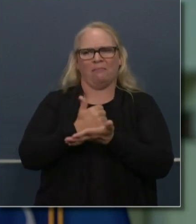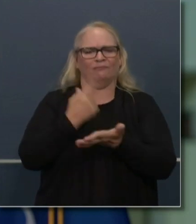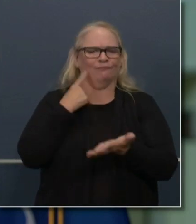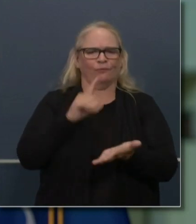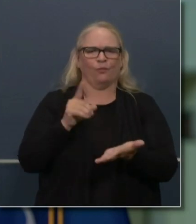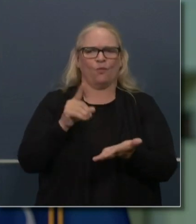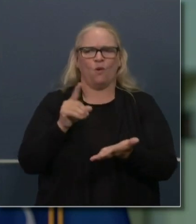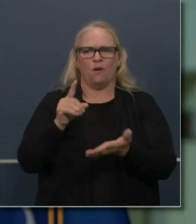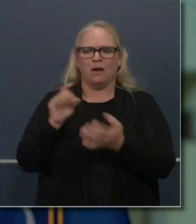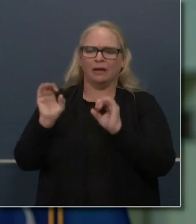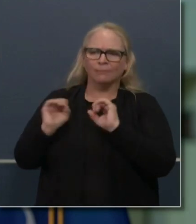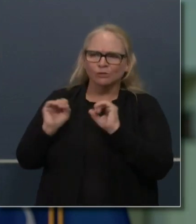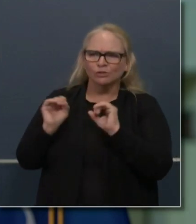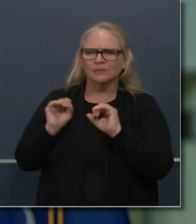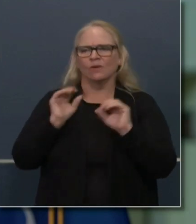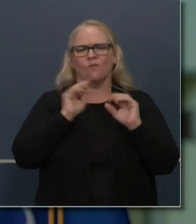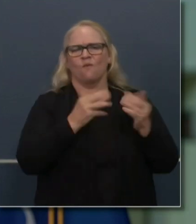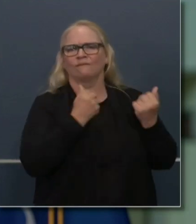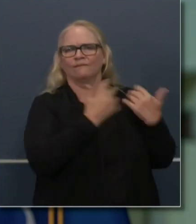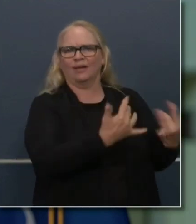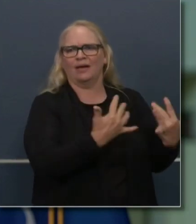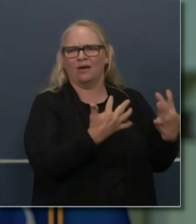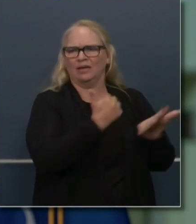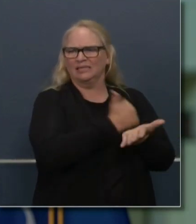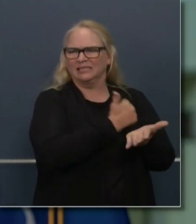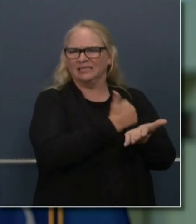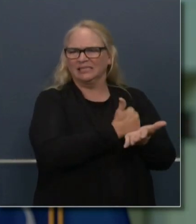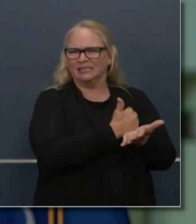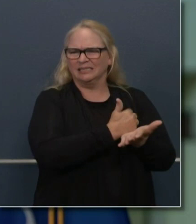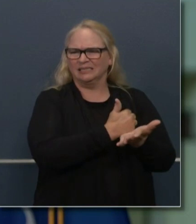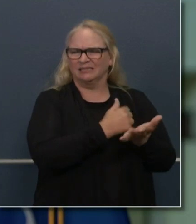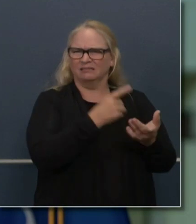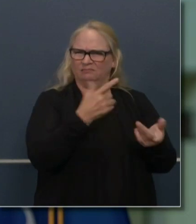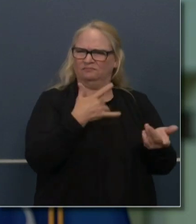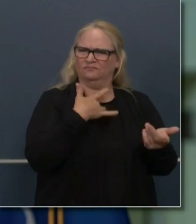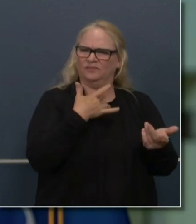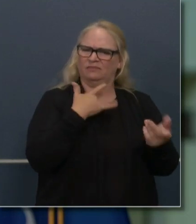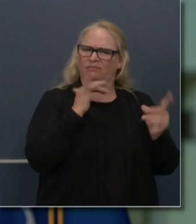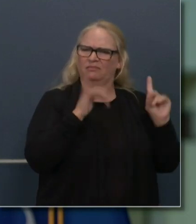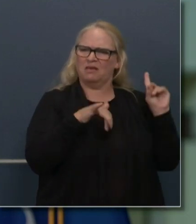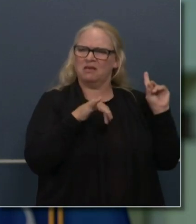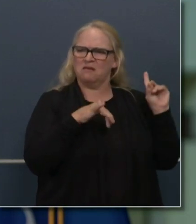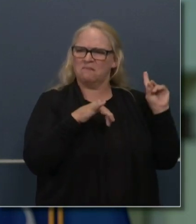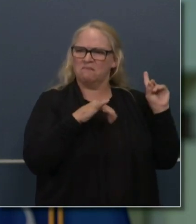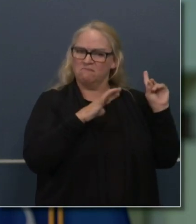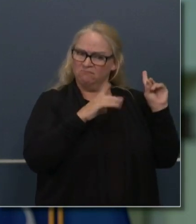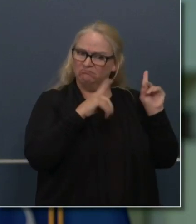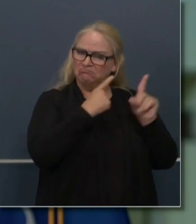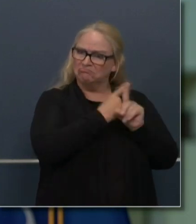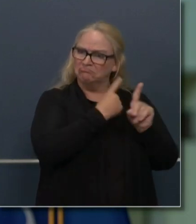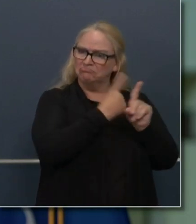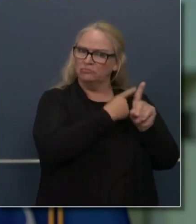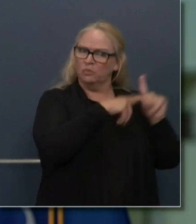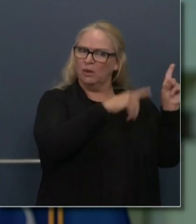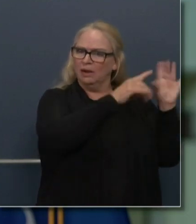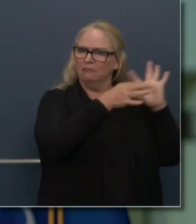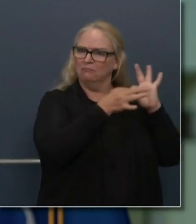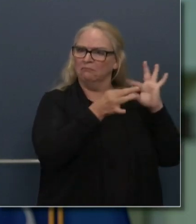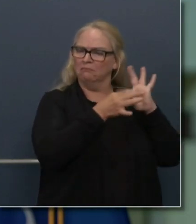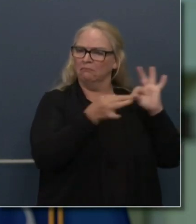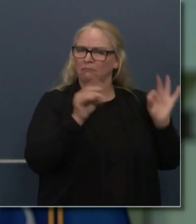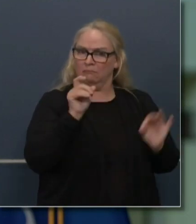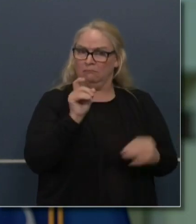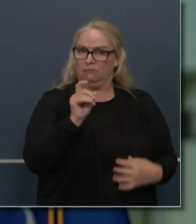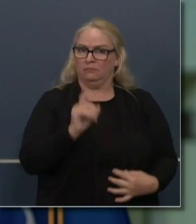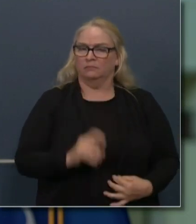or wildfire assistance? And did you think that that was an appropriate request? The better question was, is it true? The